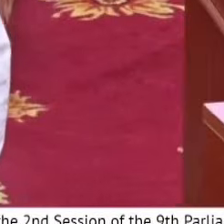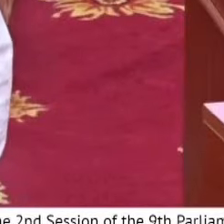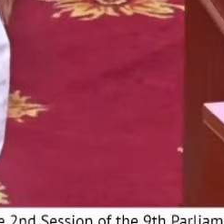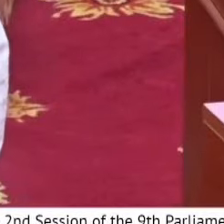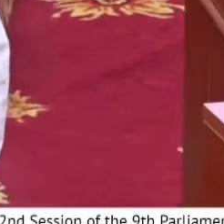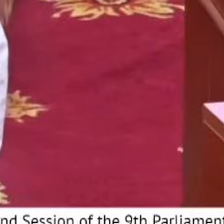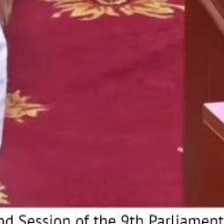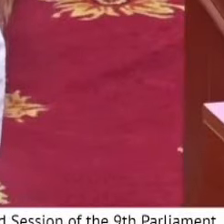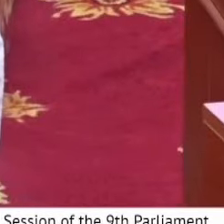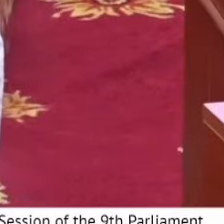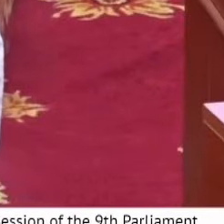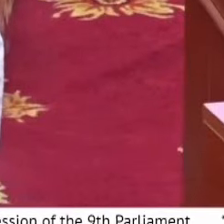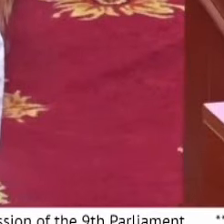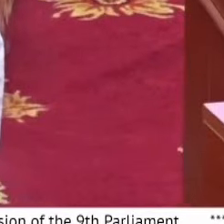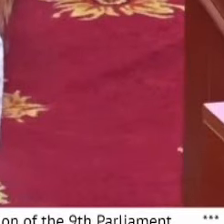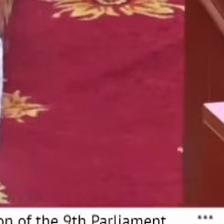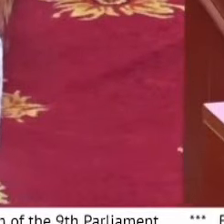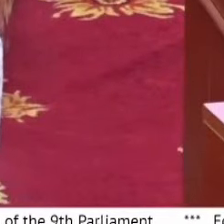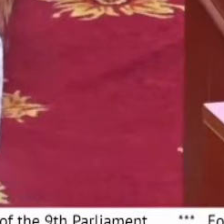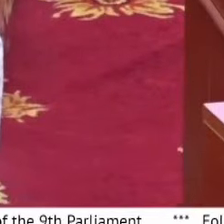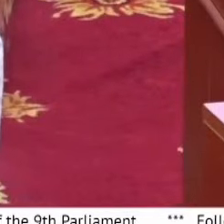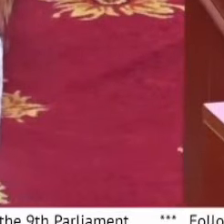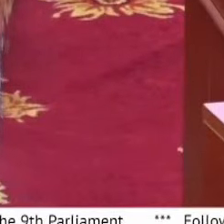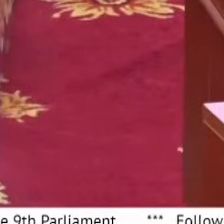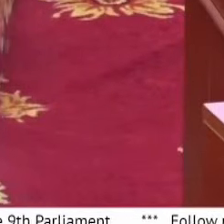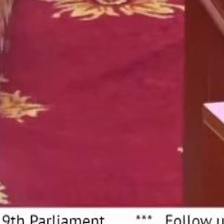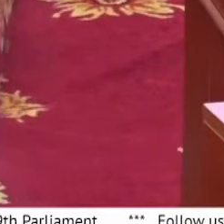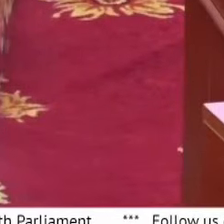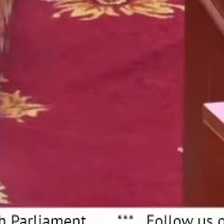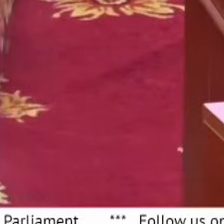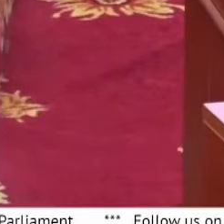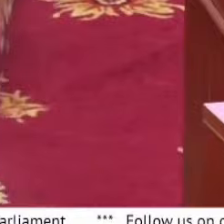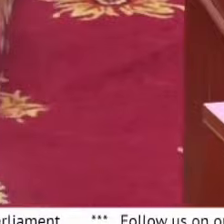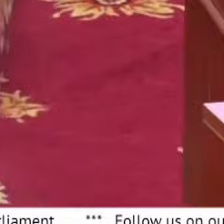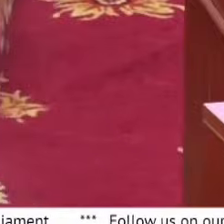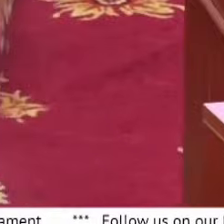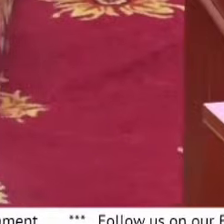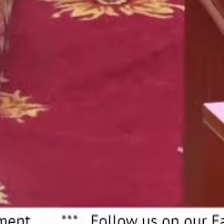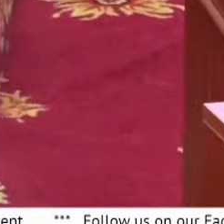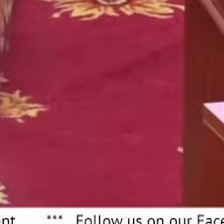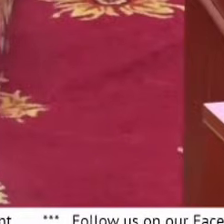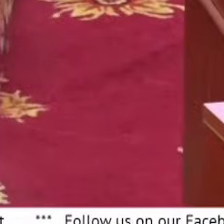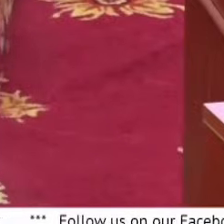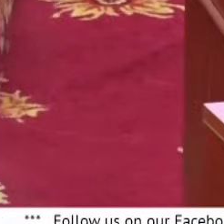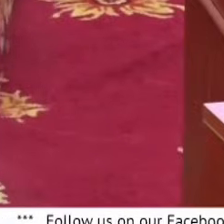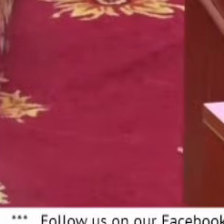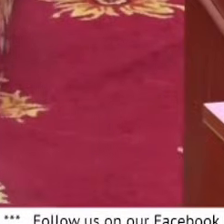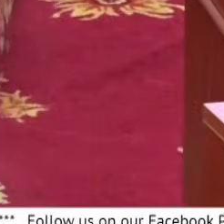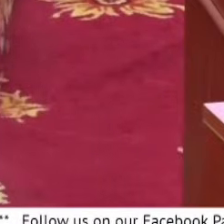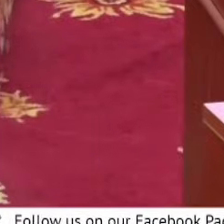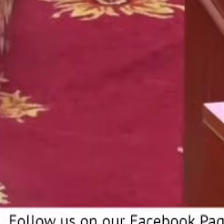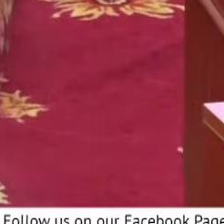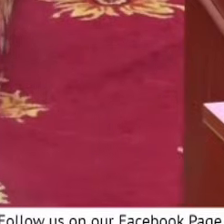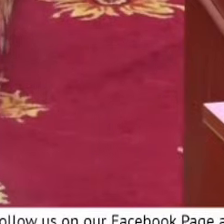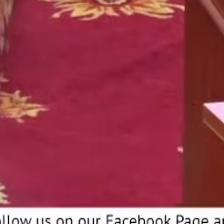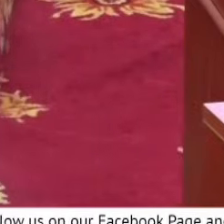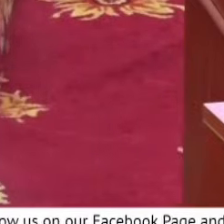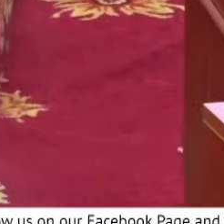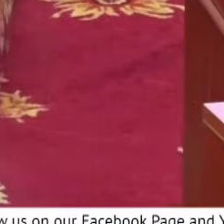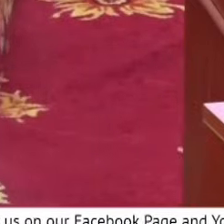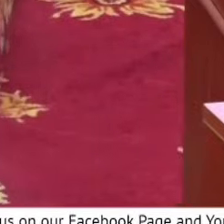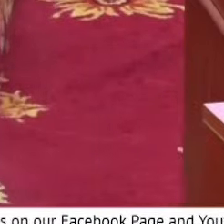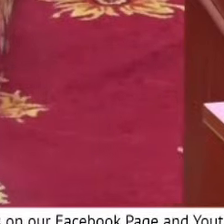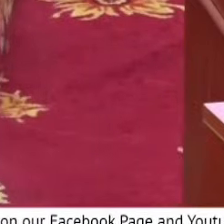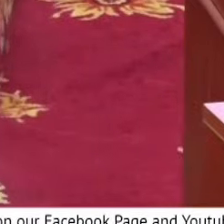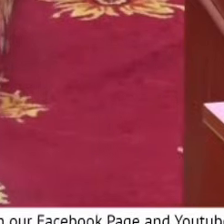The project covers electric vehicles, composting, rice cultivation, clean